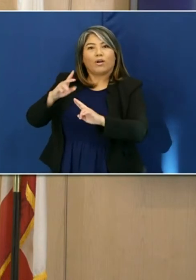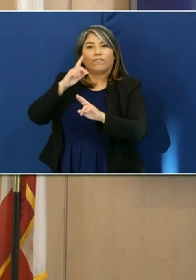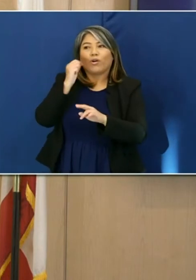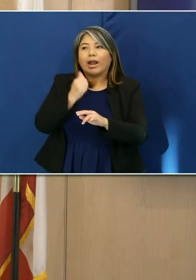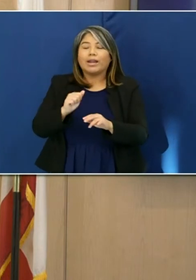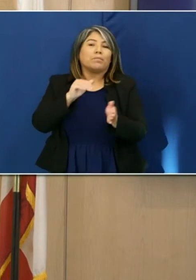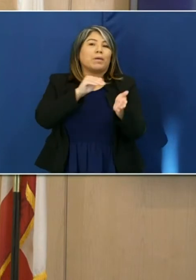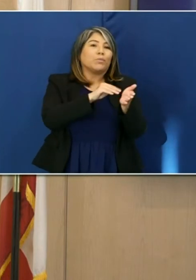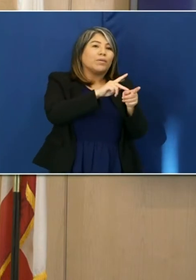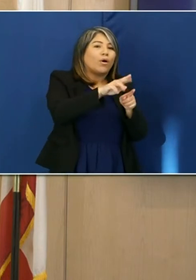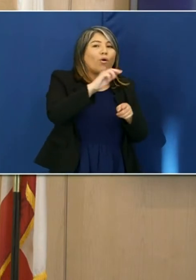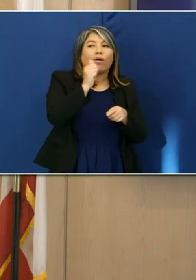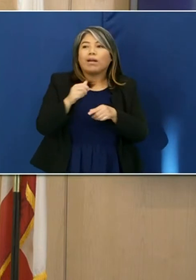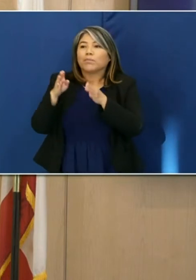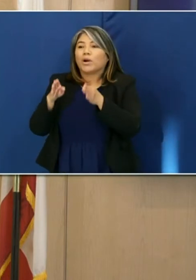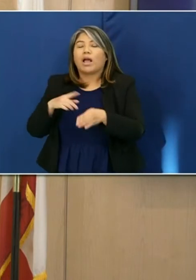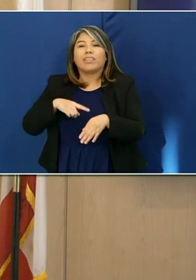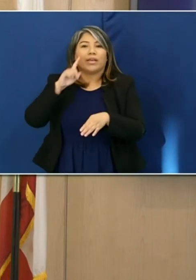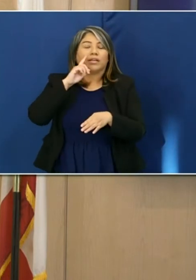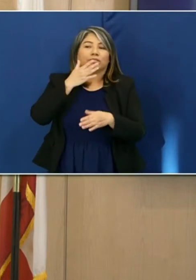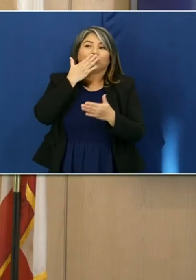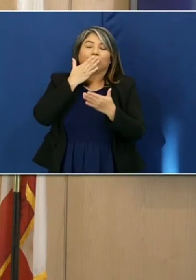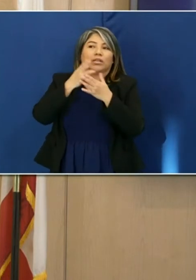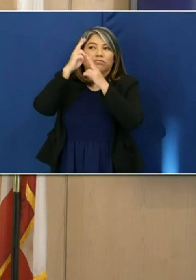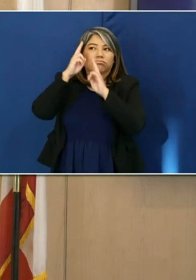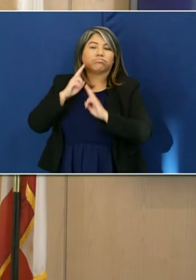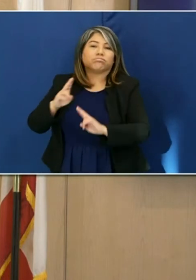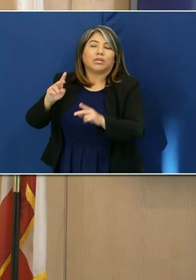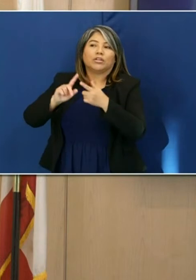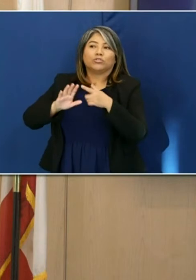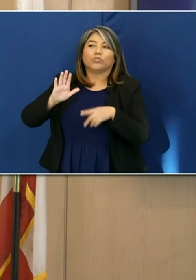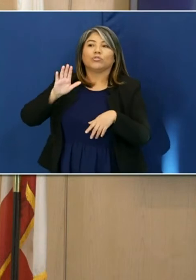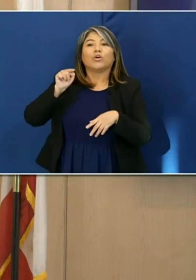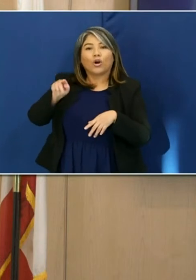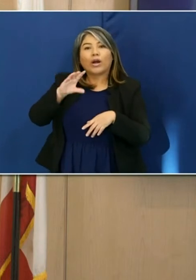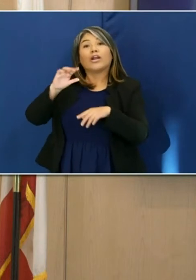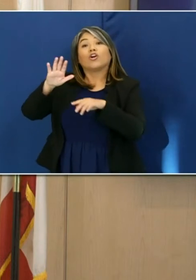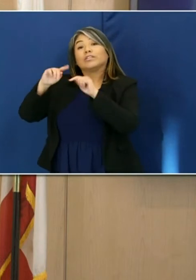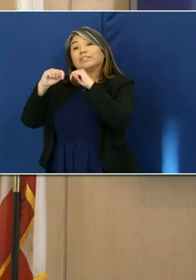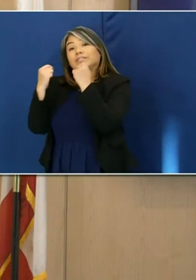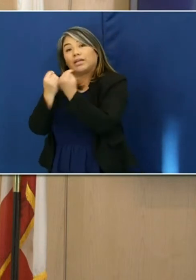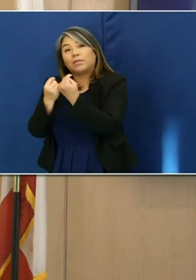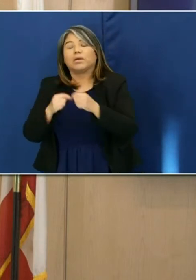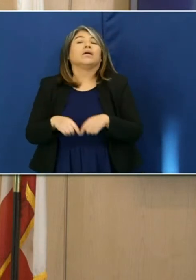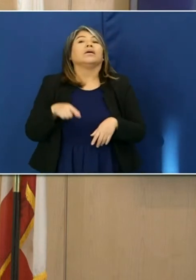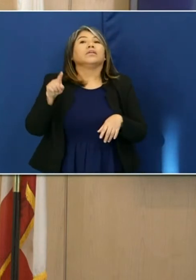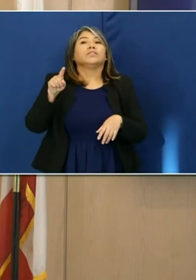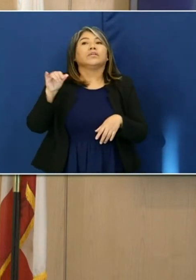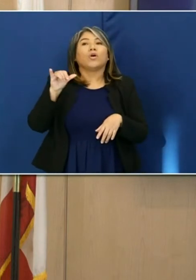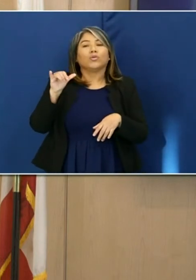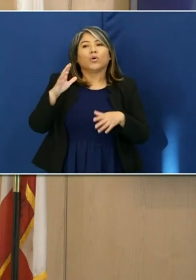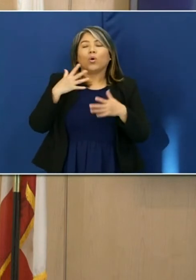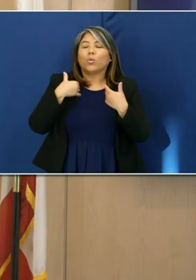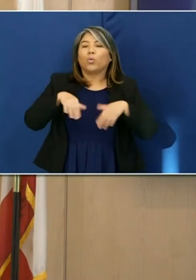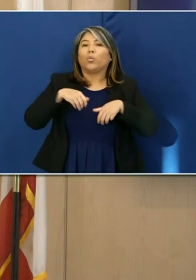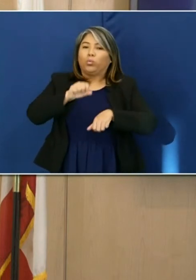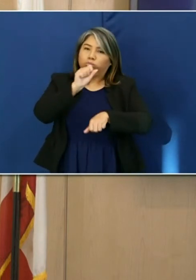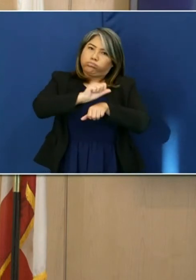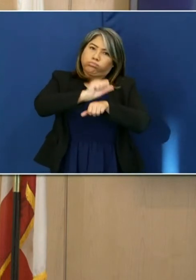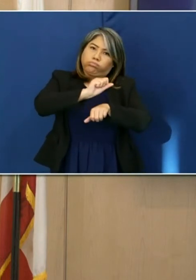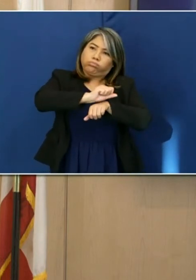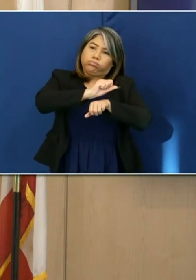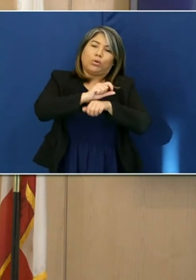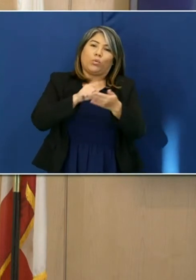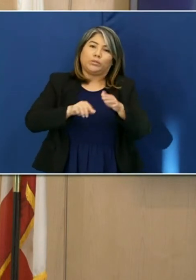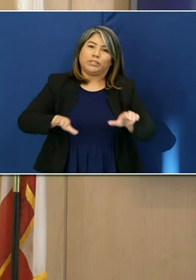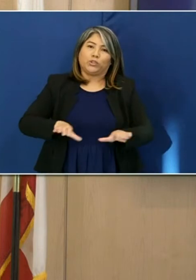professional. I think it's a true tribute to Dr. Wooten and her team. But she has not only been tireless and unrelenting in what she has